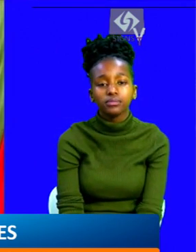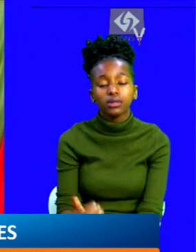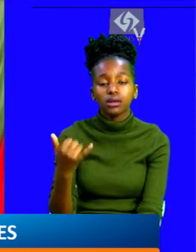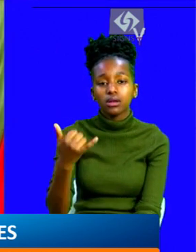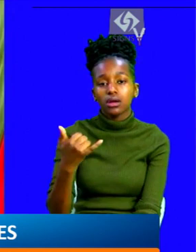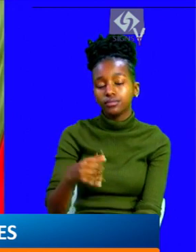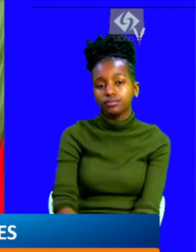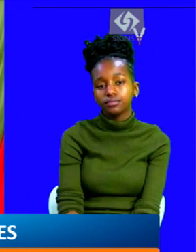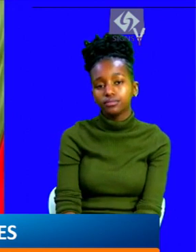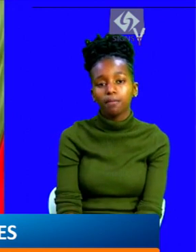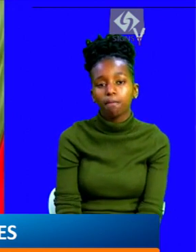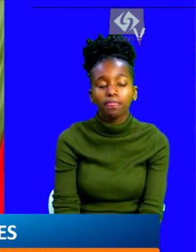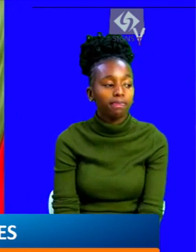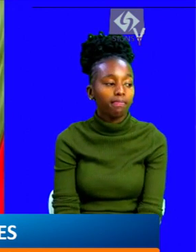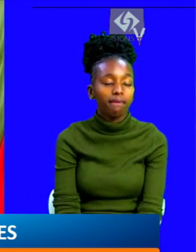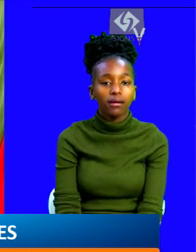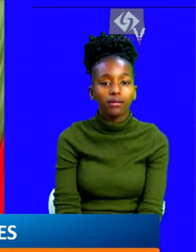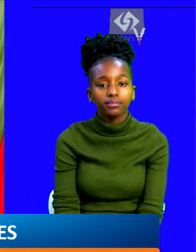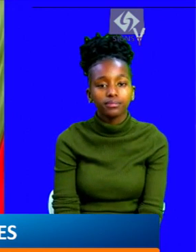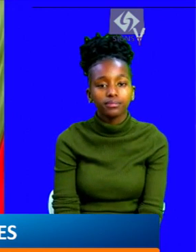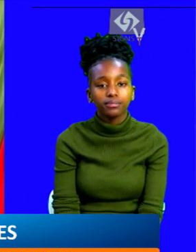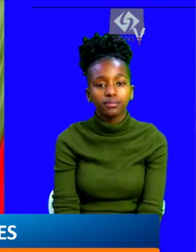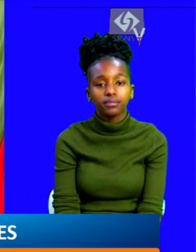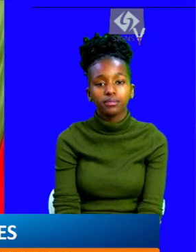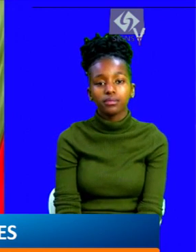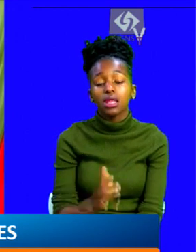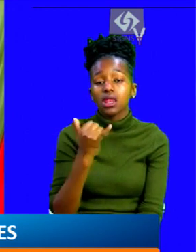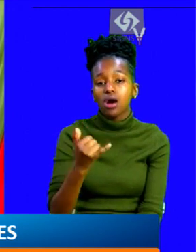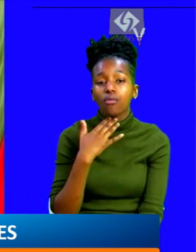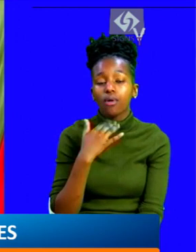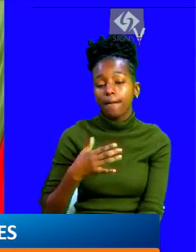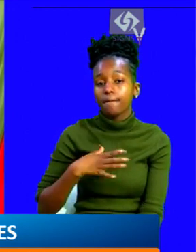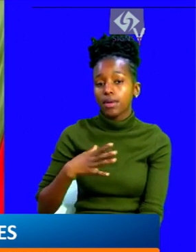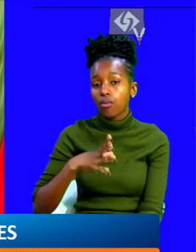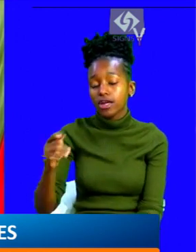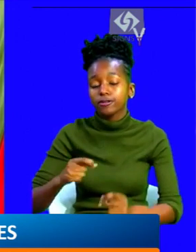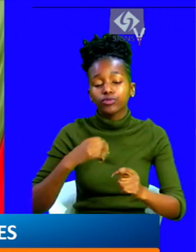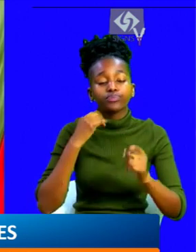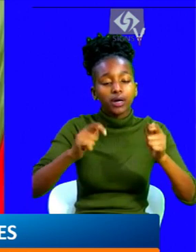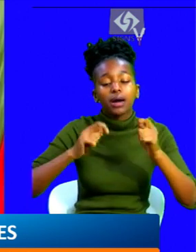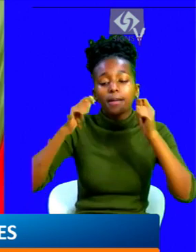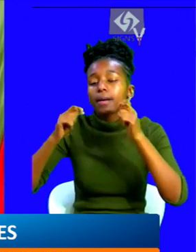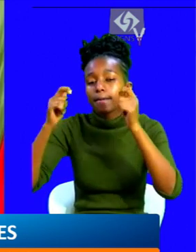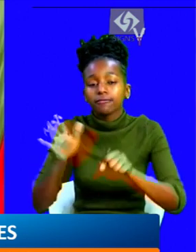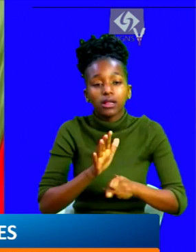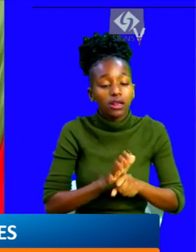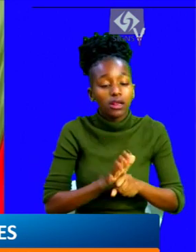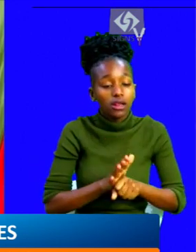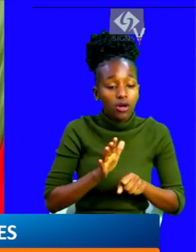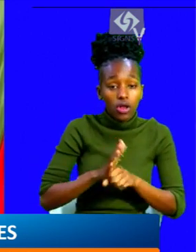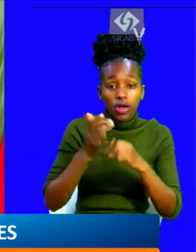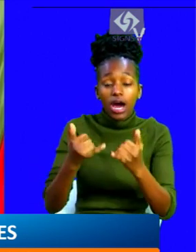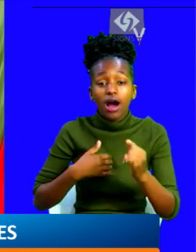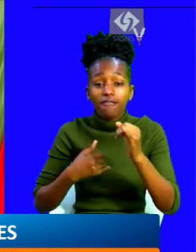Encourage Kenyans to continue picketing, demonstrating, and protesting in their own ways, in their own local areas